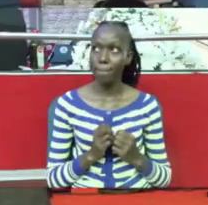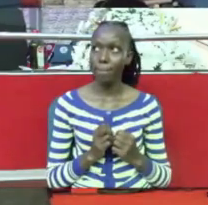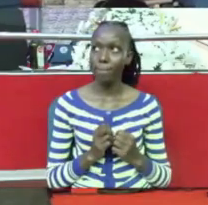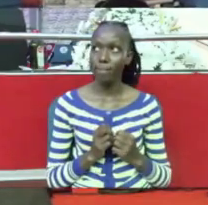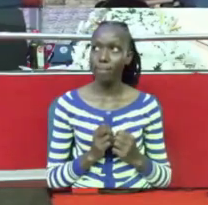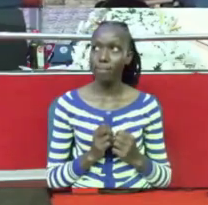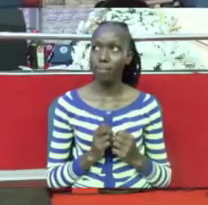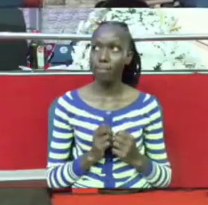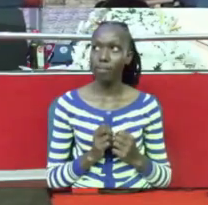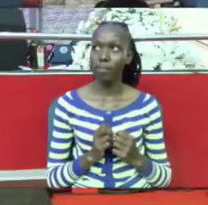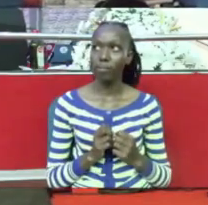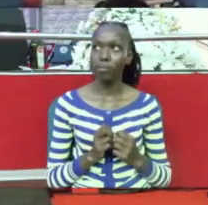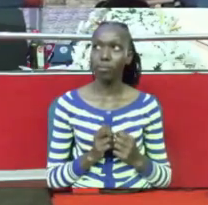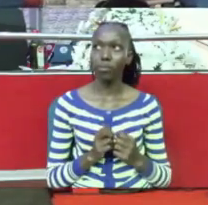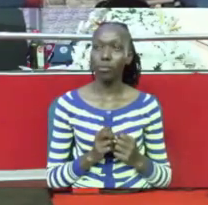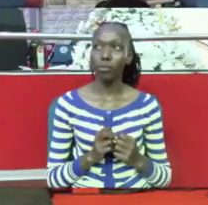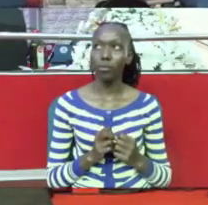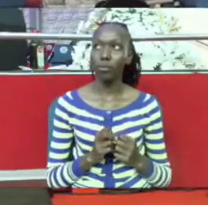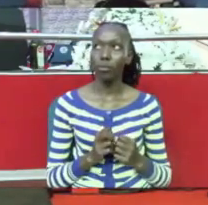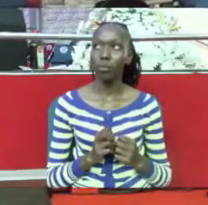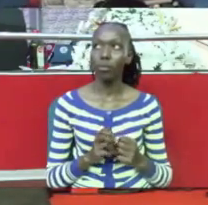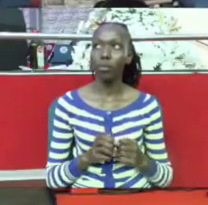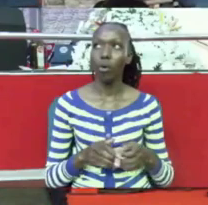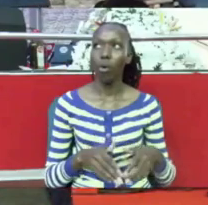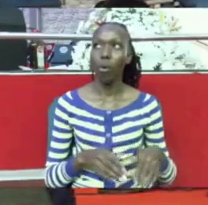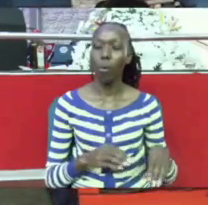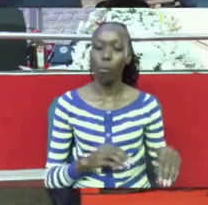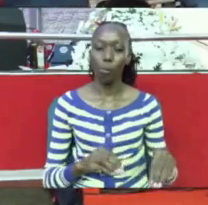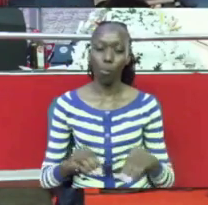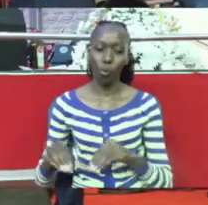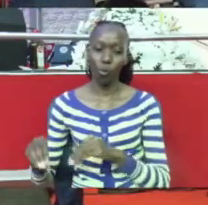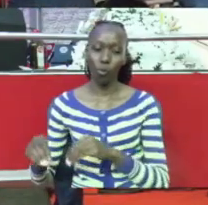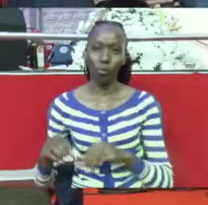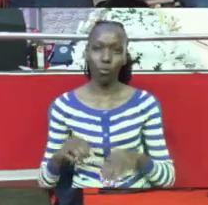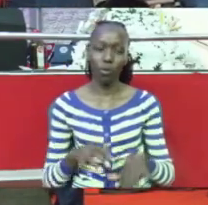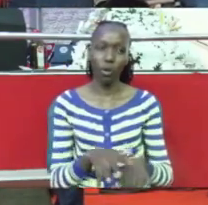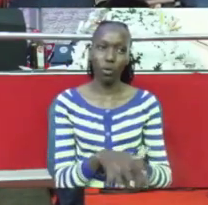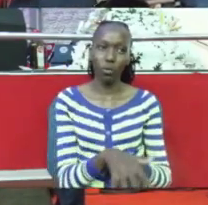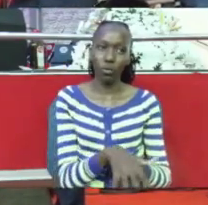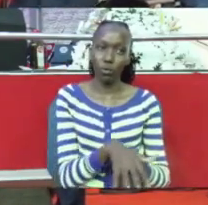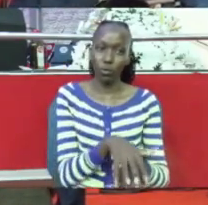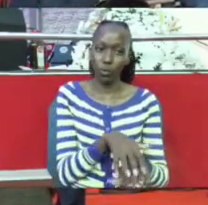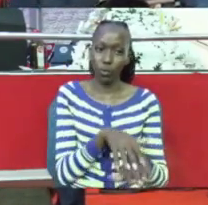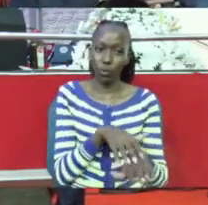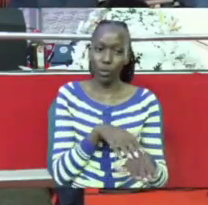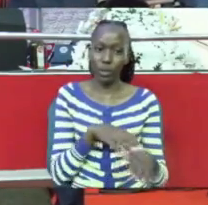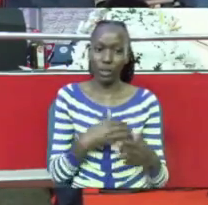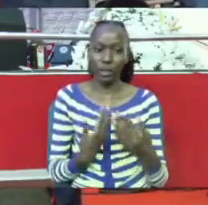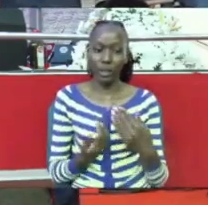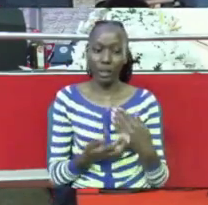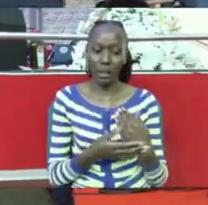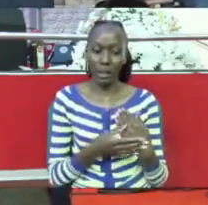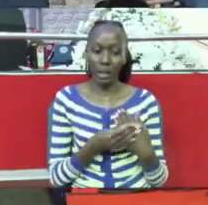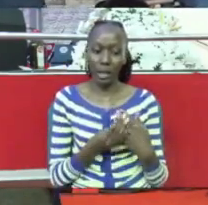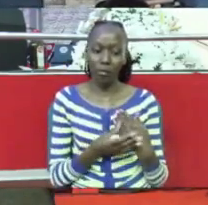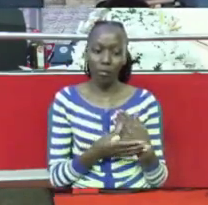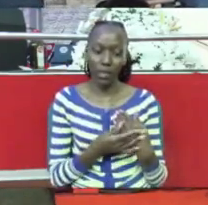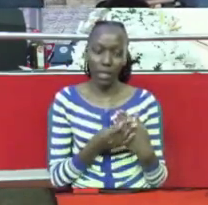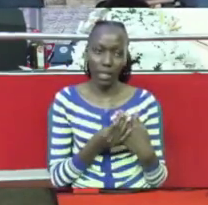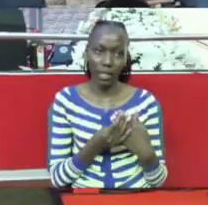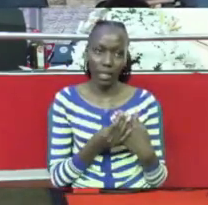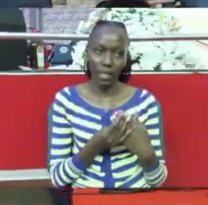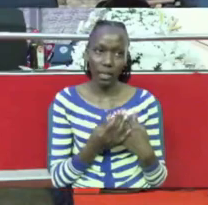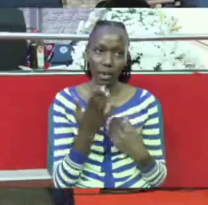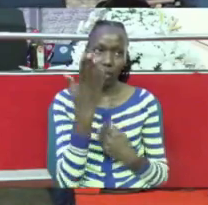inamaanisha hivi, to move slowly and carefully, kwenda kwa pole pole na kwa utaratibu, in order to